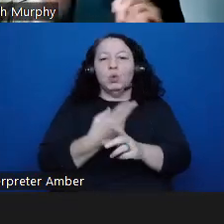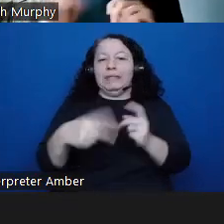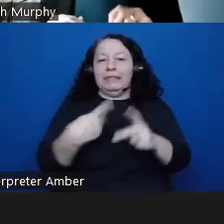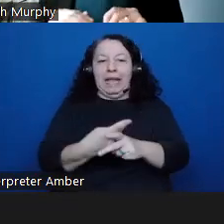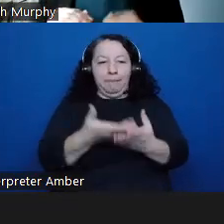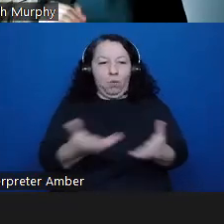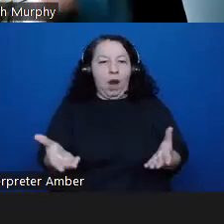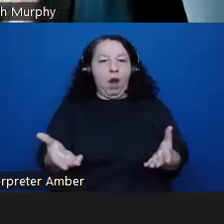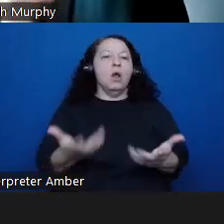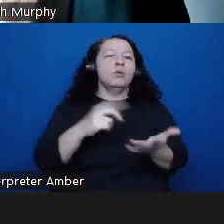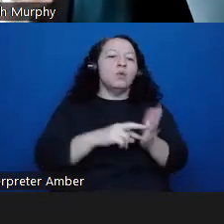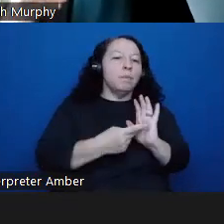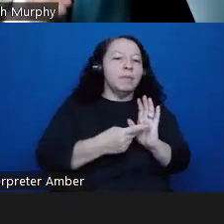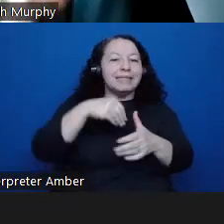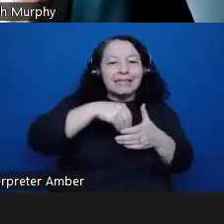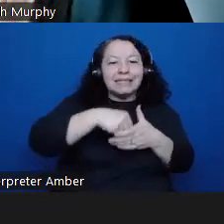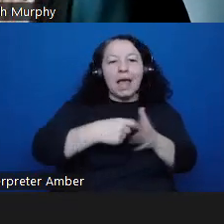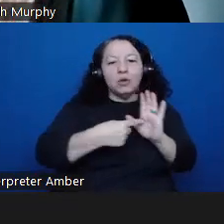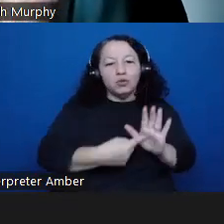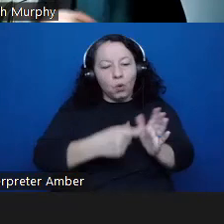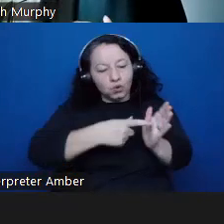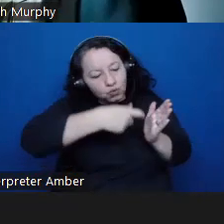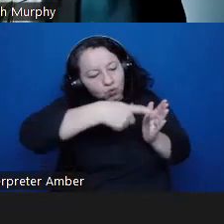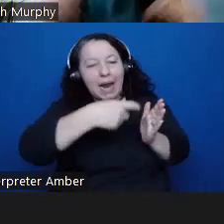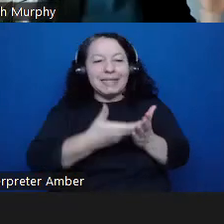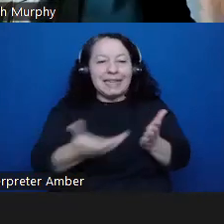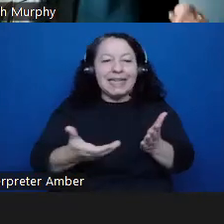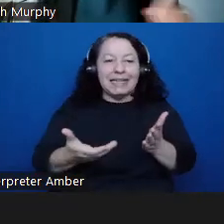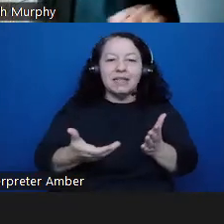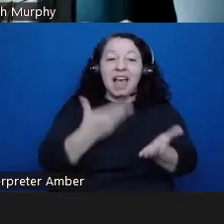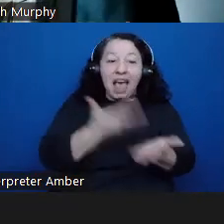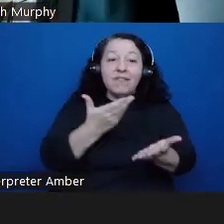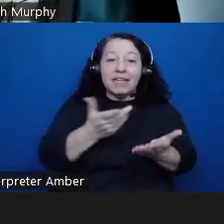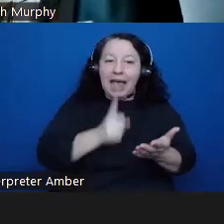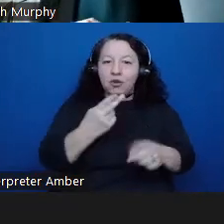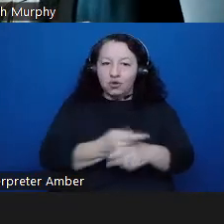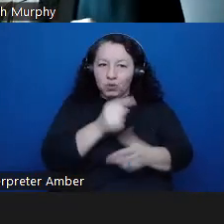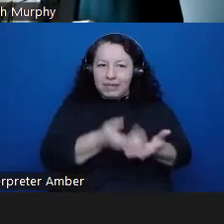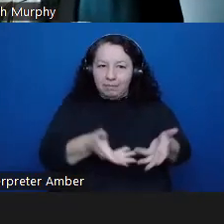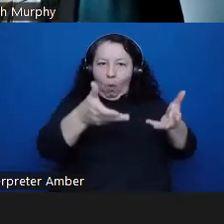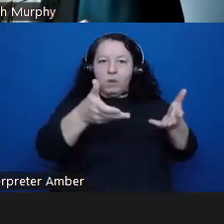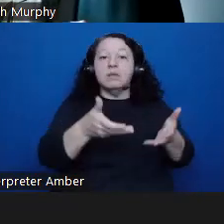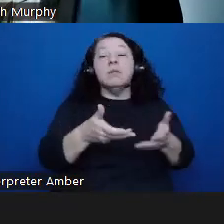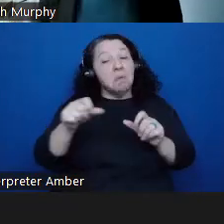and scrapes, right? They evidence that they were actually used. Again, possibly by the workers eating together in the